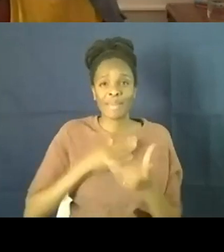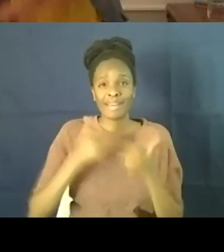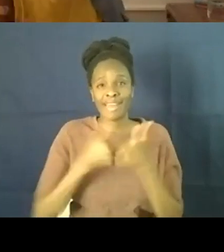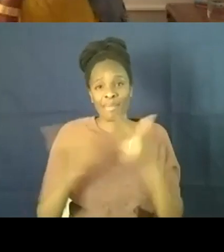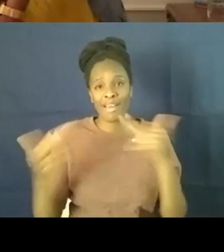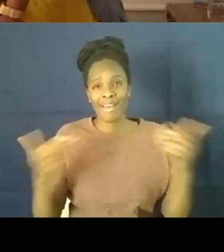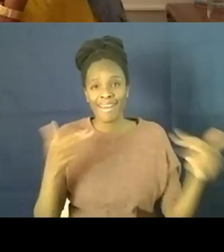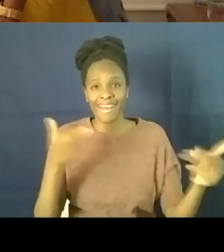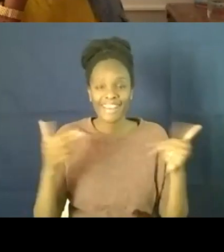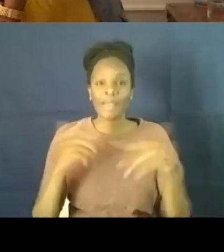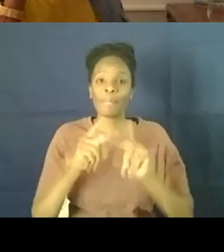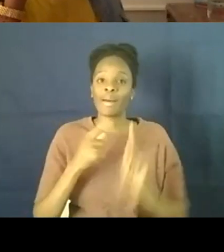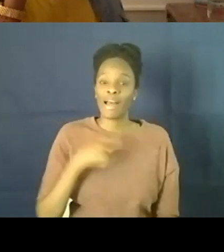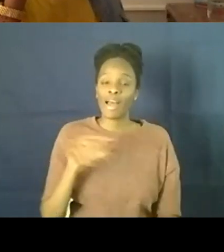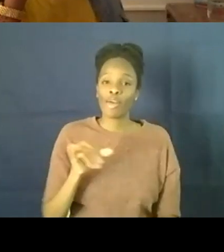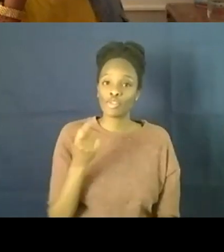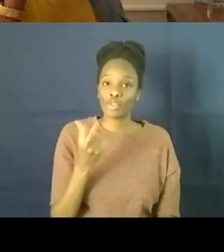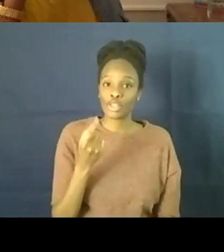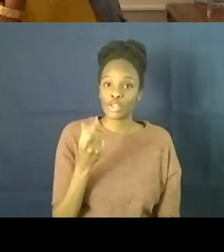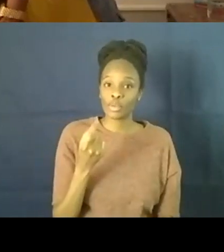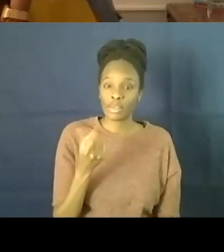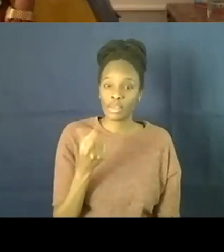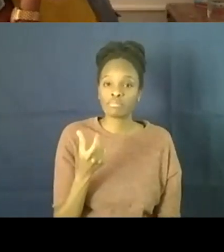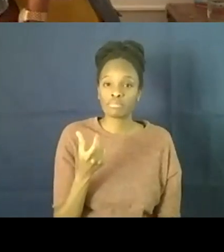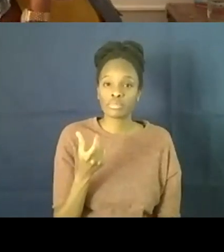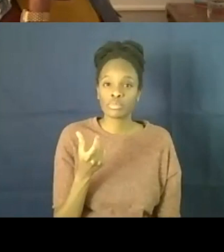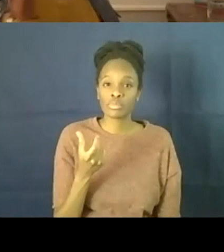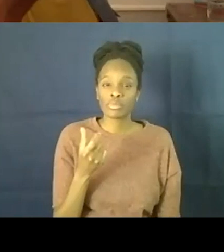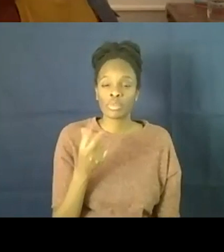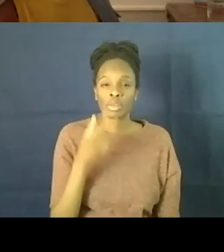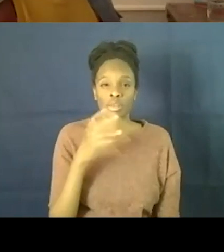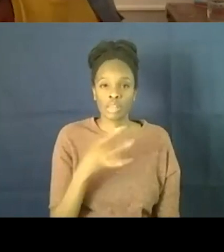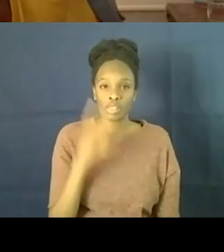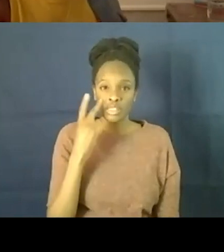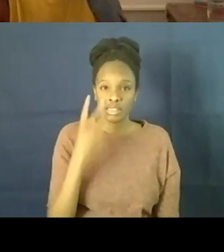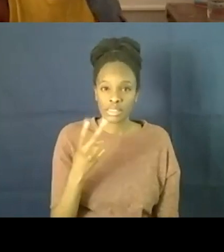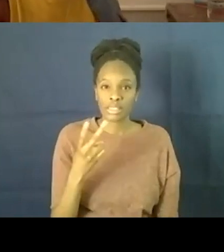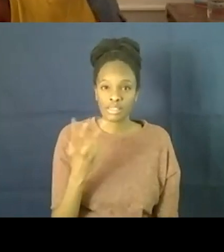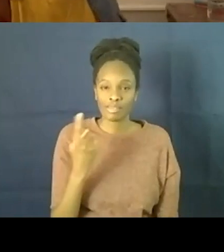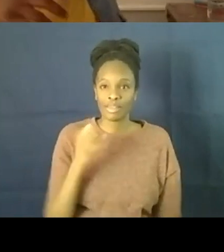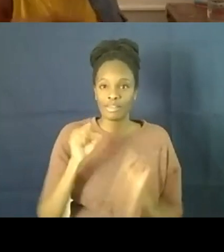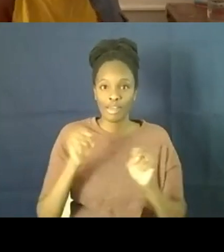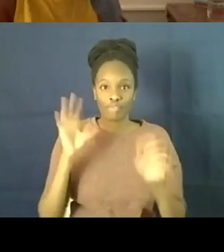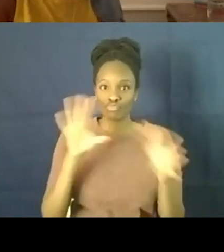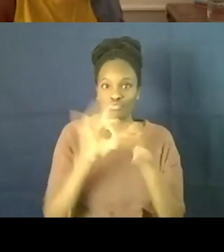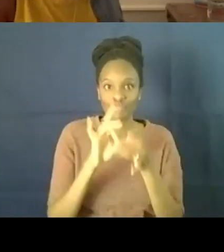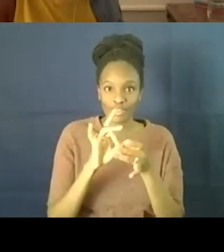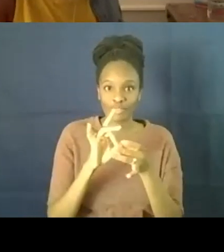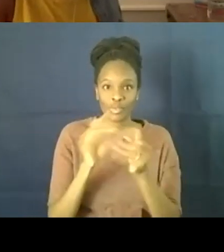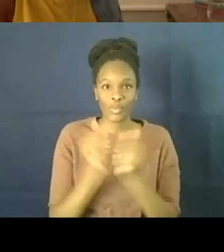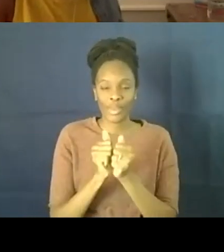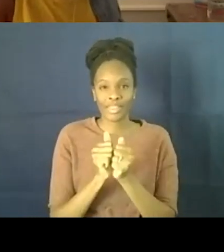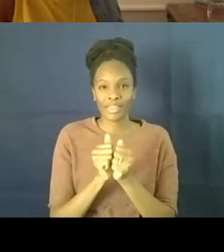but then I also a little bit, sort of like to Steven's point, finding something you can relate to with all the